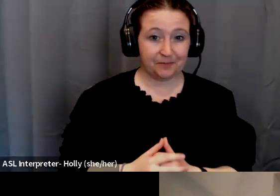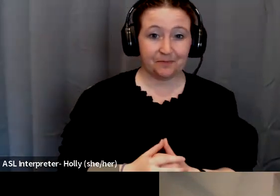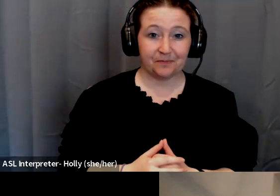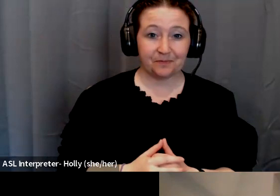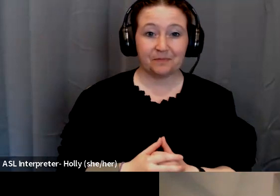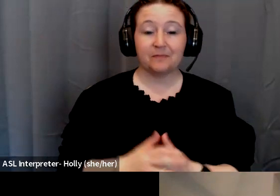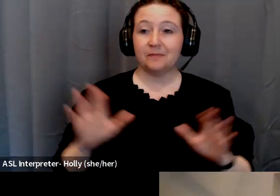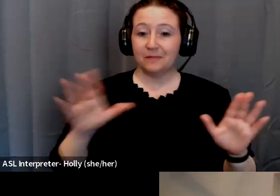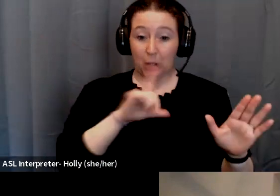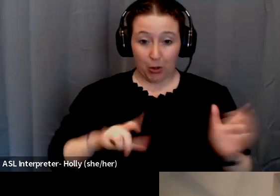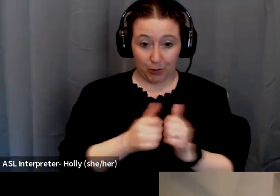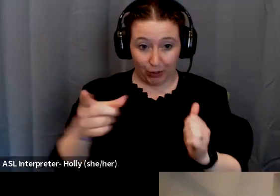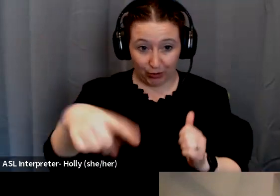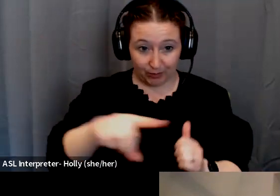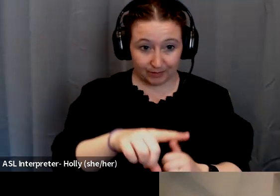So the Lord be with you.